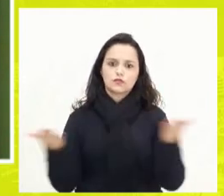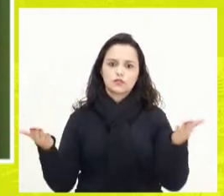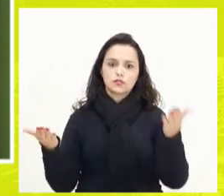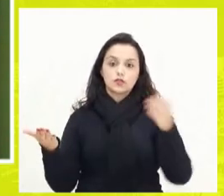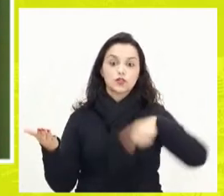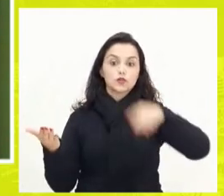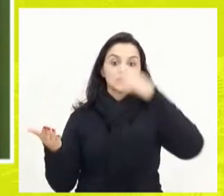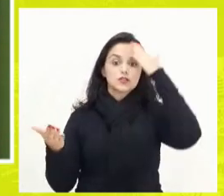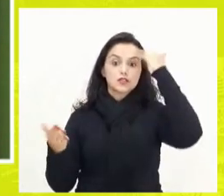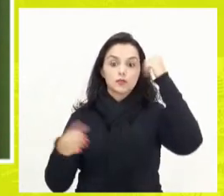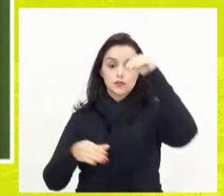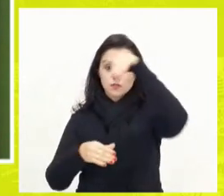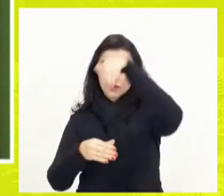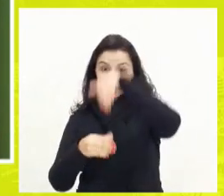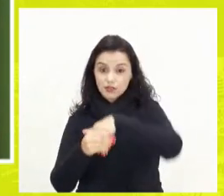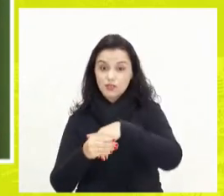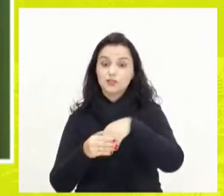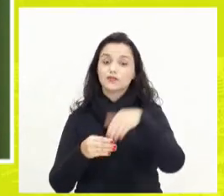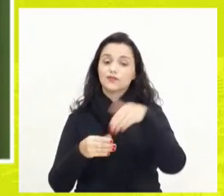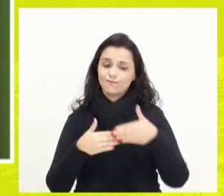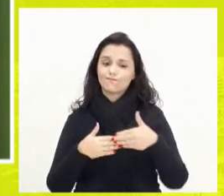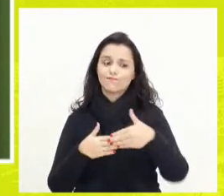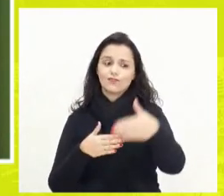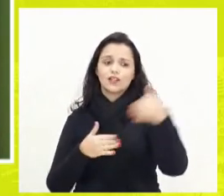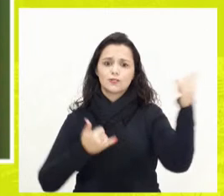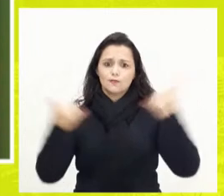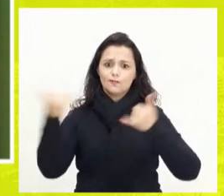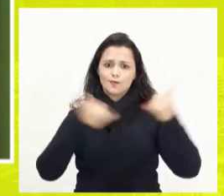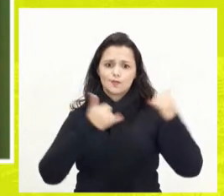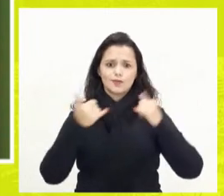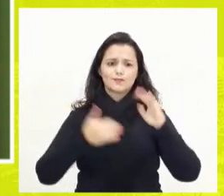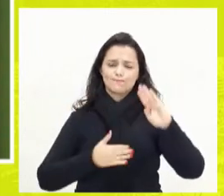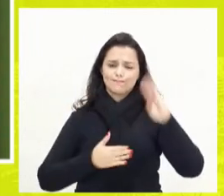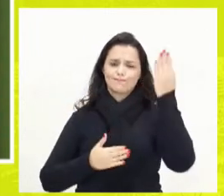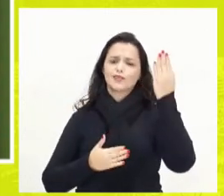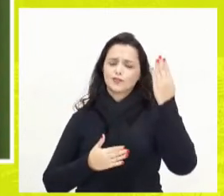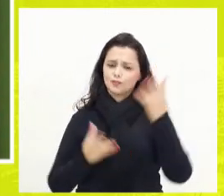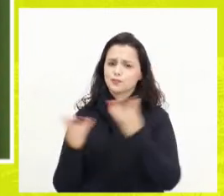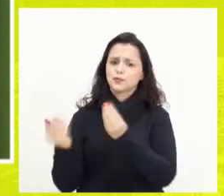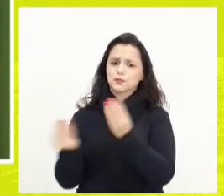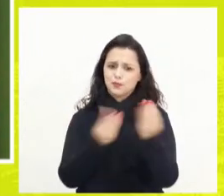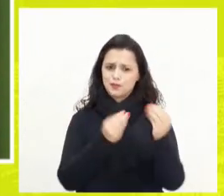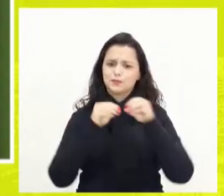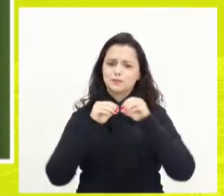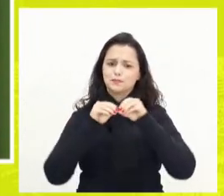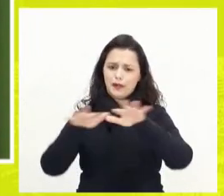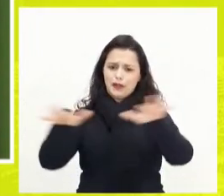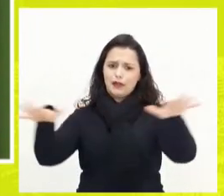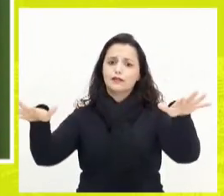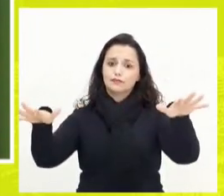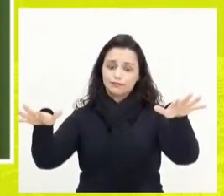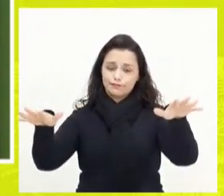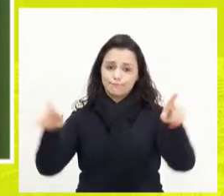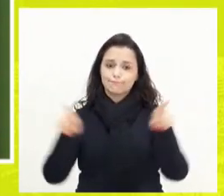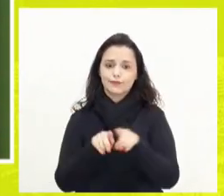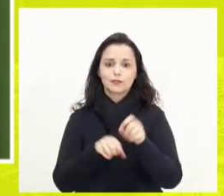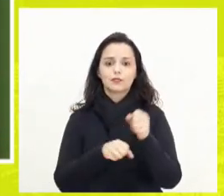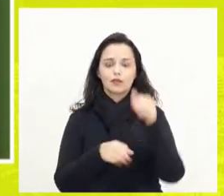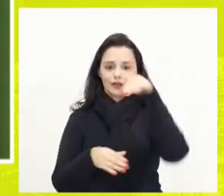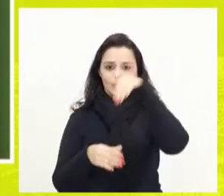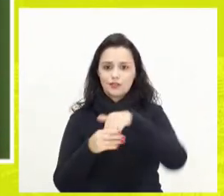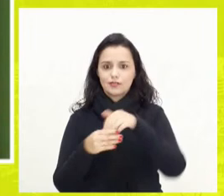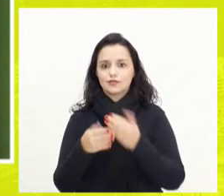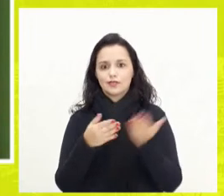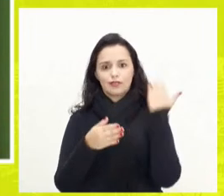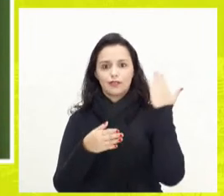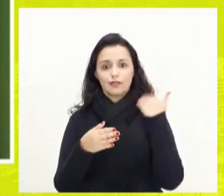know that these elections will be crazy about misinformation such as the last election which was